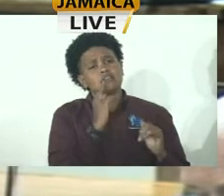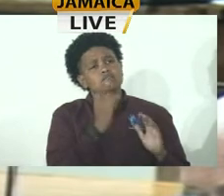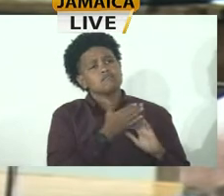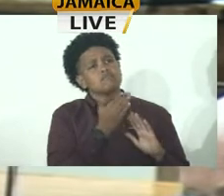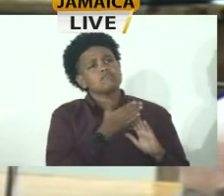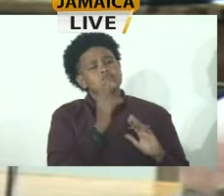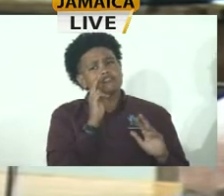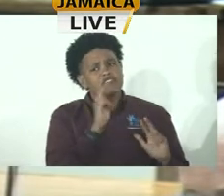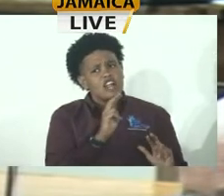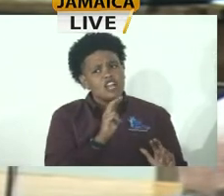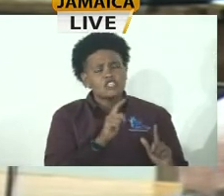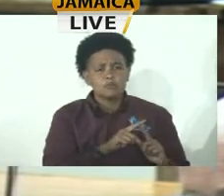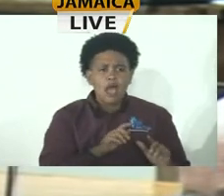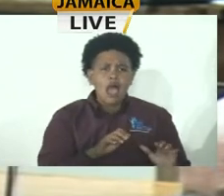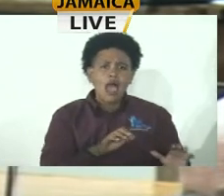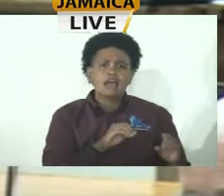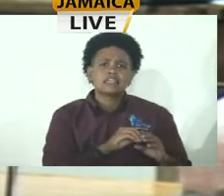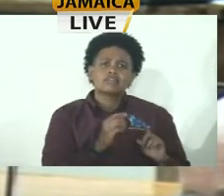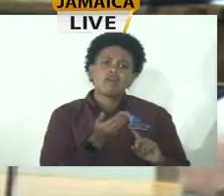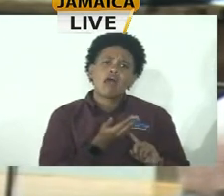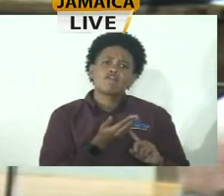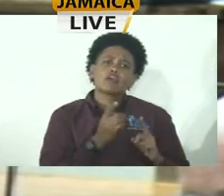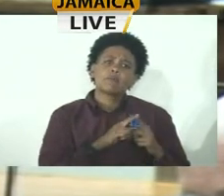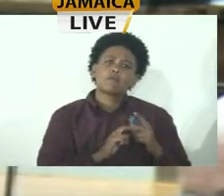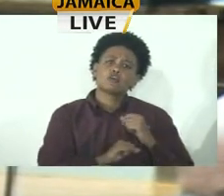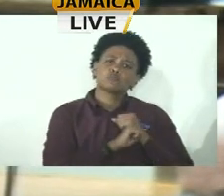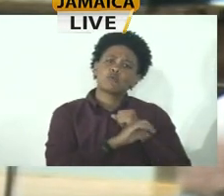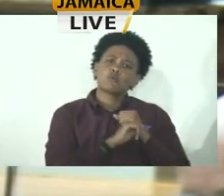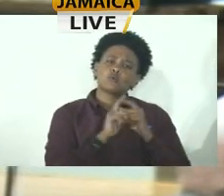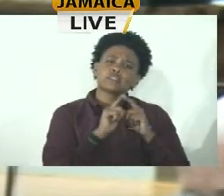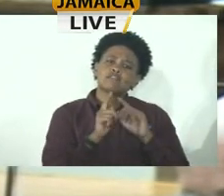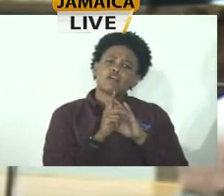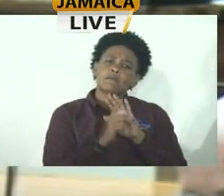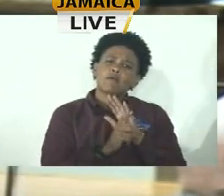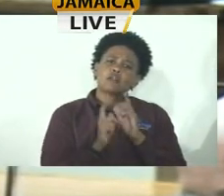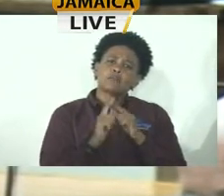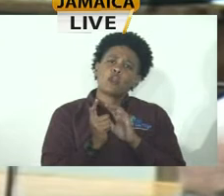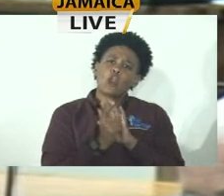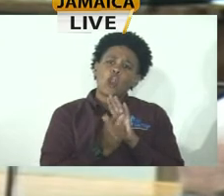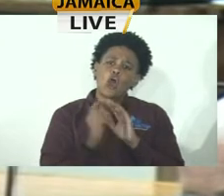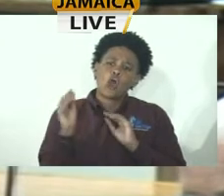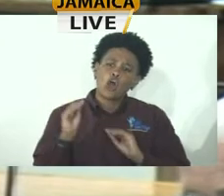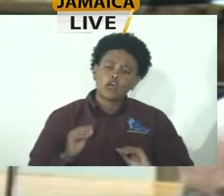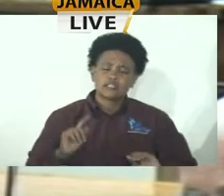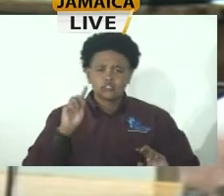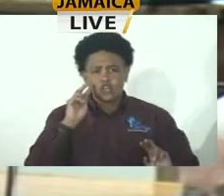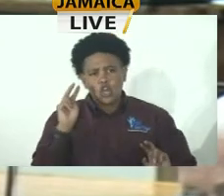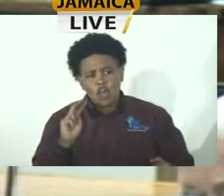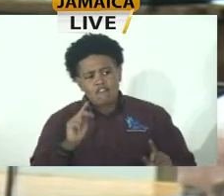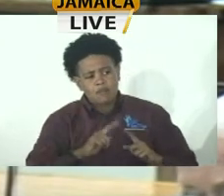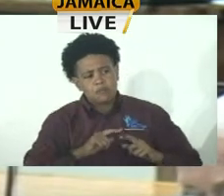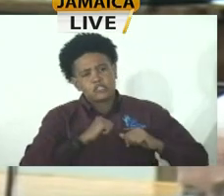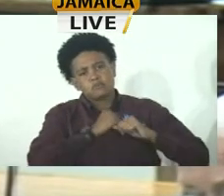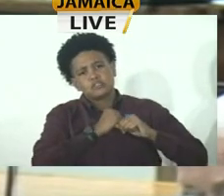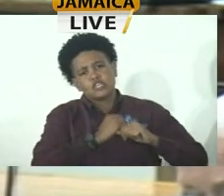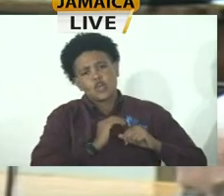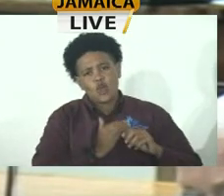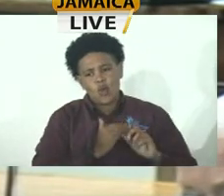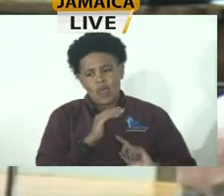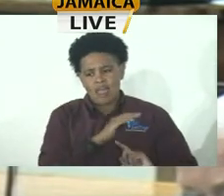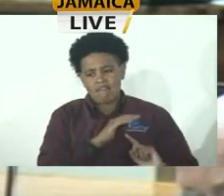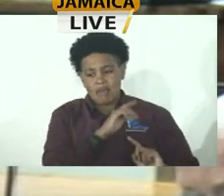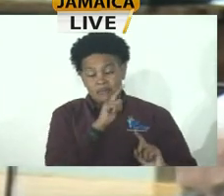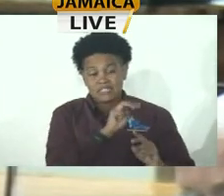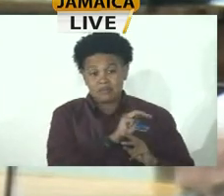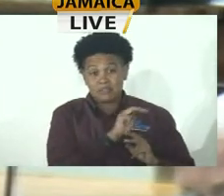vigilant in advocating and promoting the policies and laws that govern and protect our environment at the